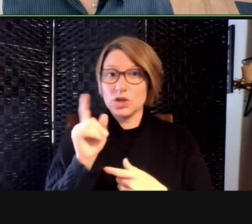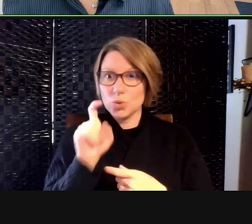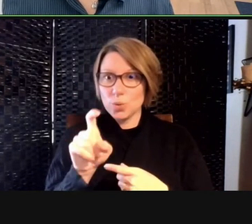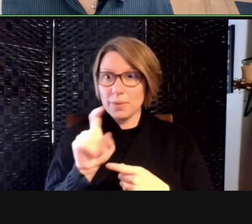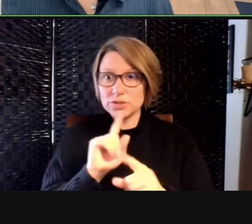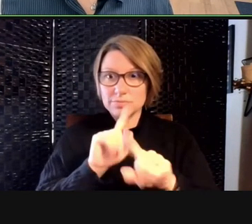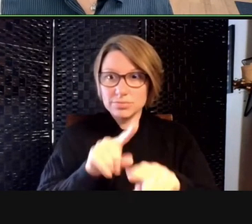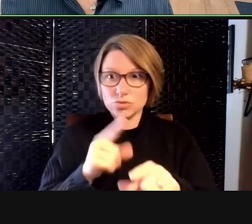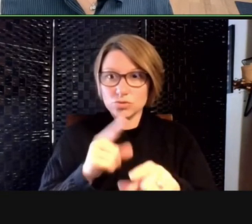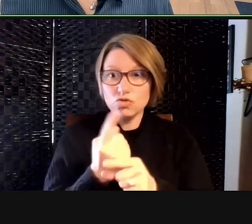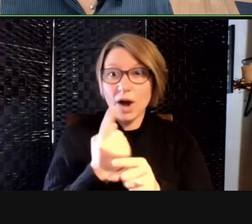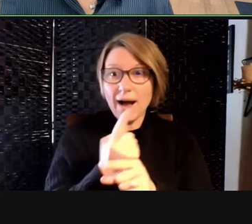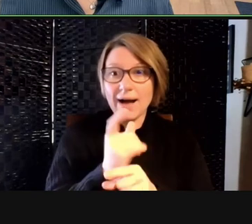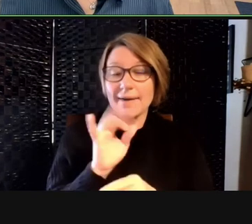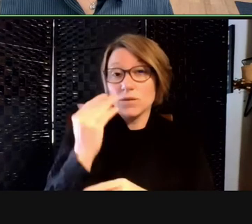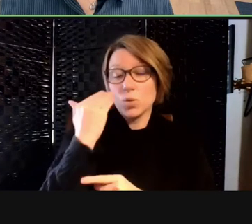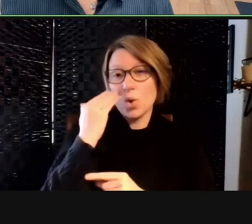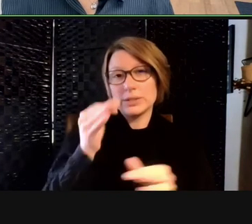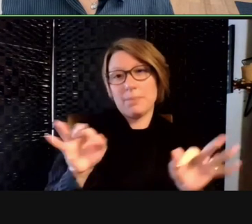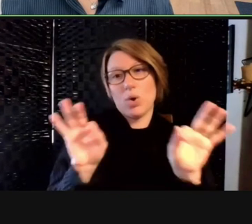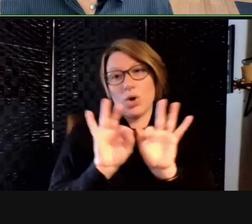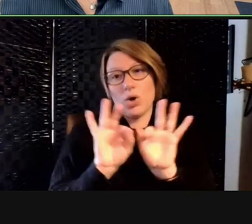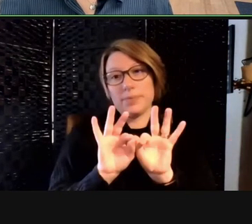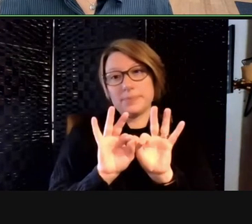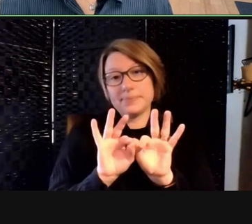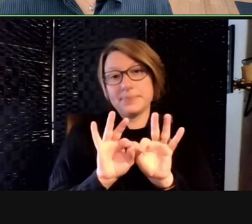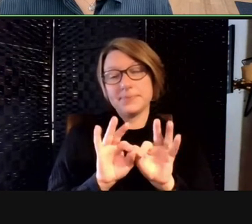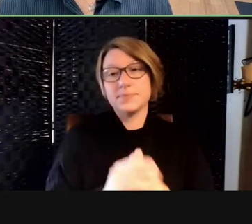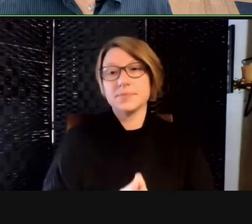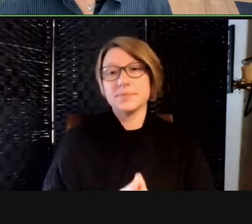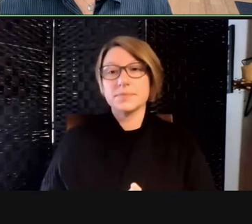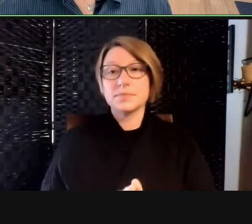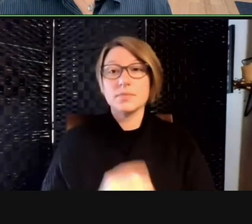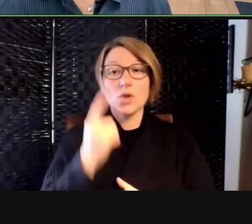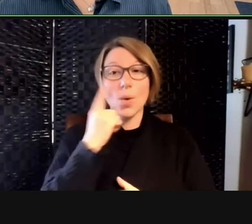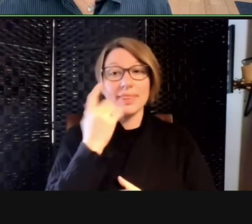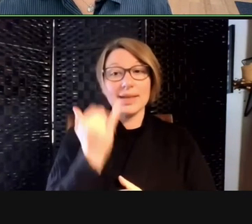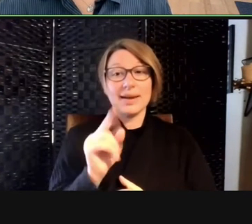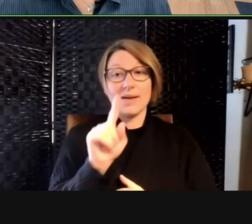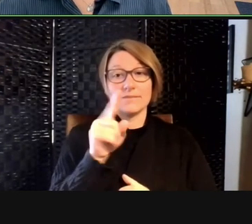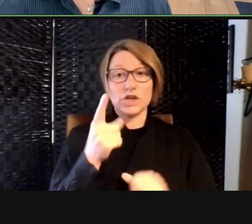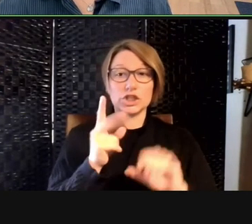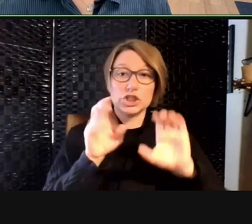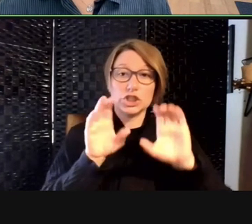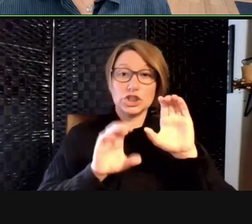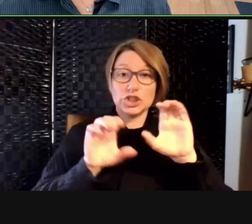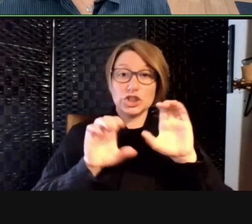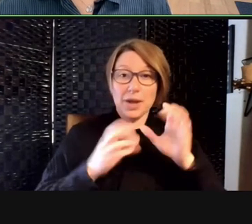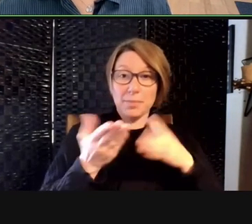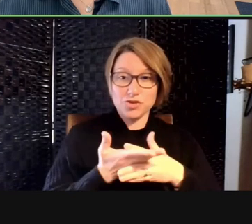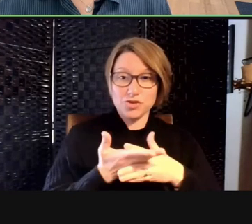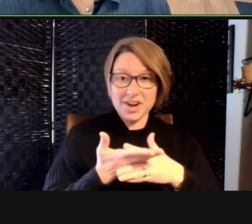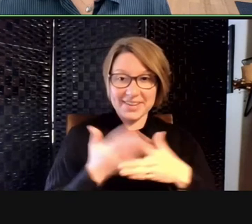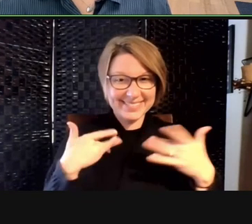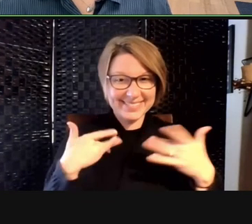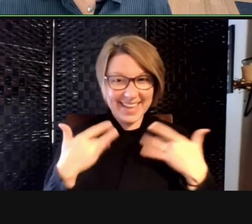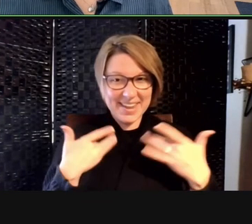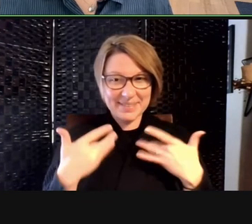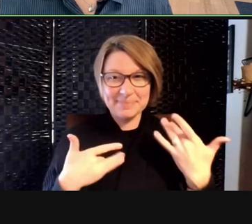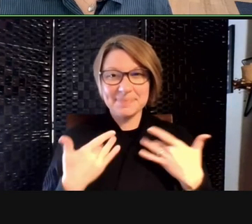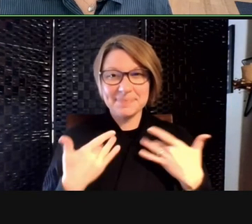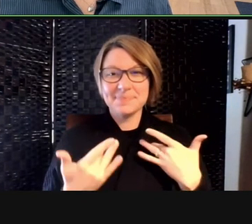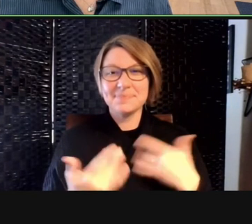important. So I believe we're now at our first chat break, which is exciting. And I'm